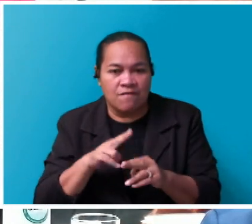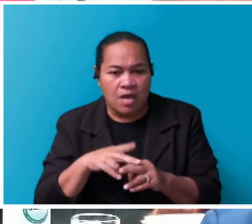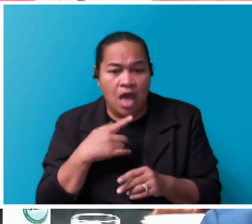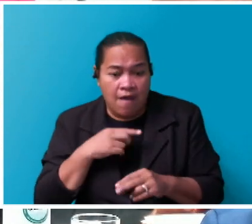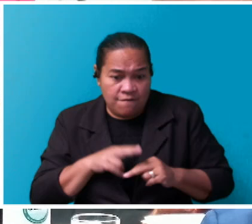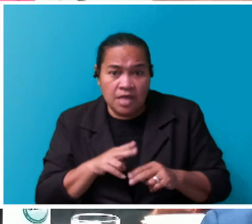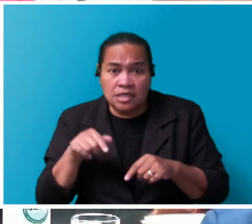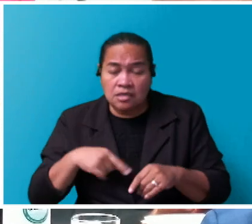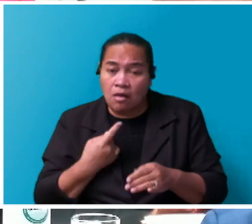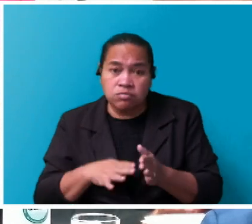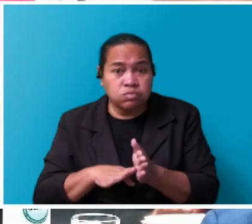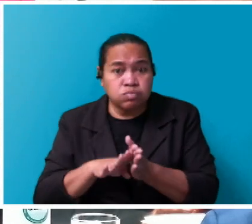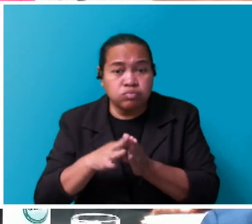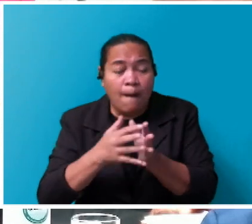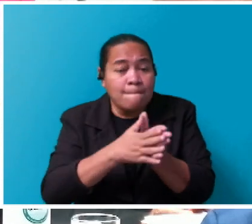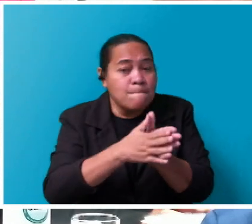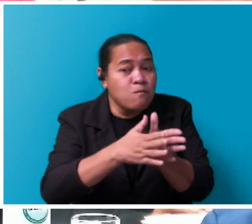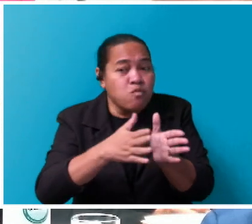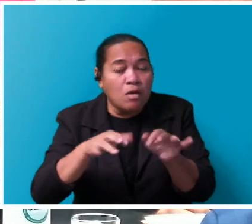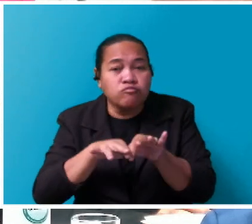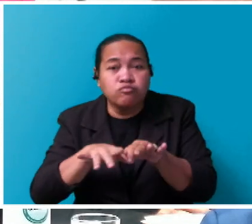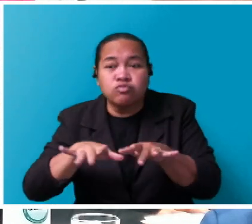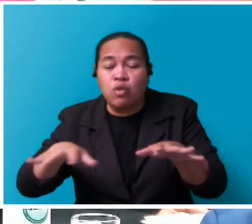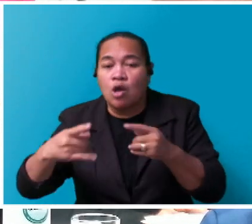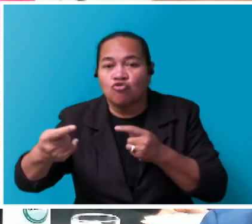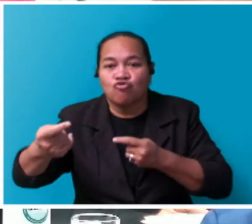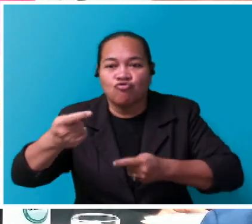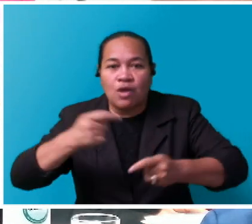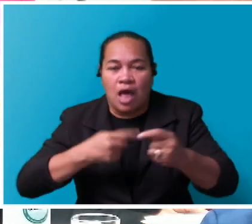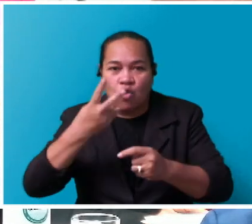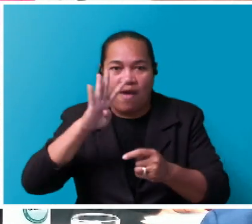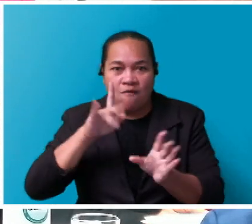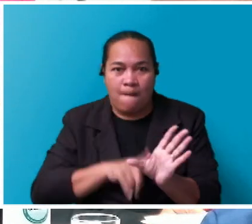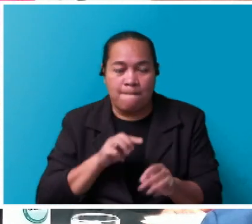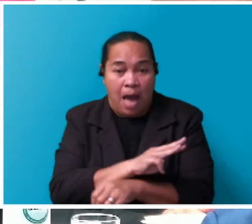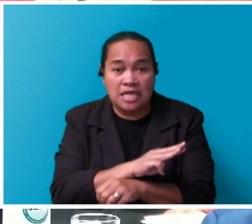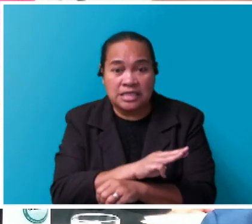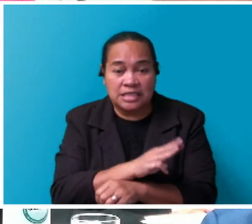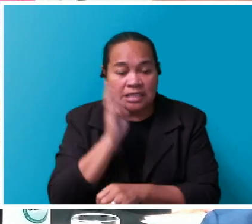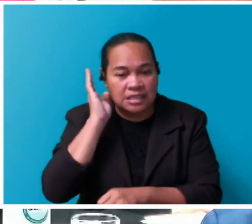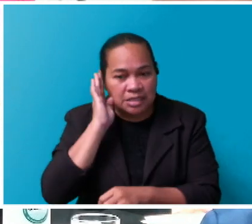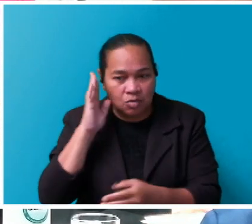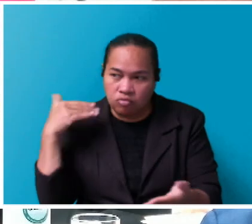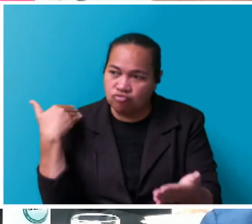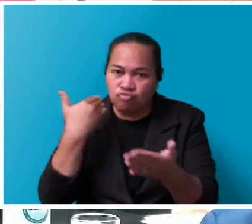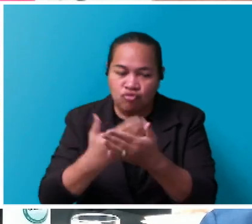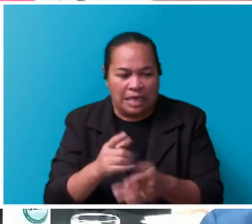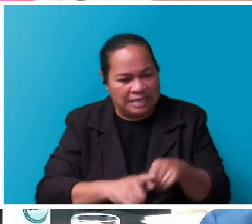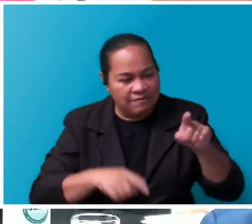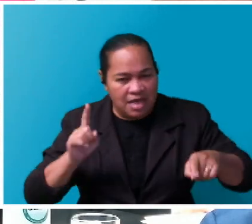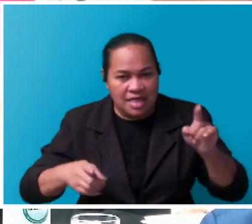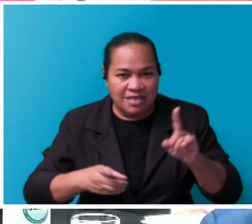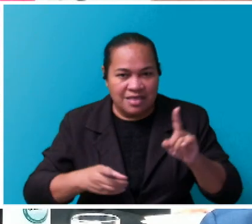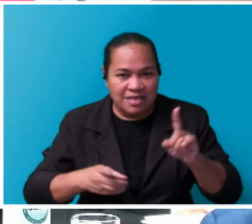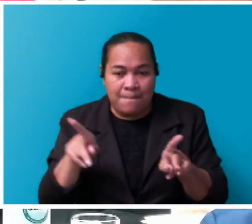progressively broadening its trade relations in the last 24 months with all its development partners. The